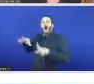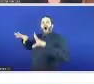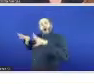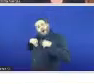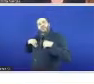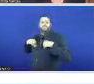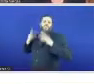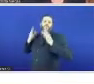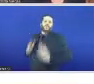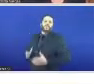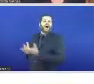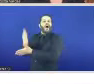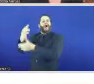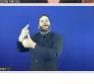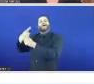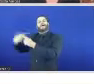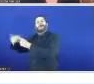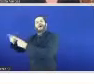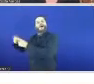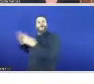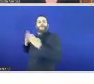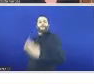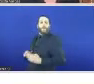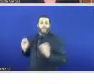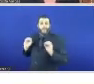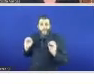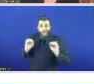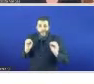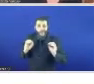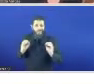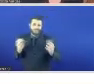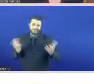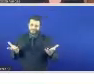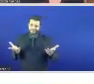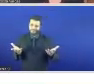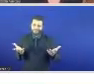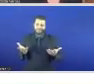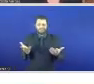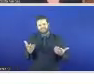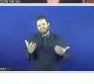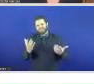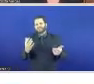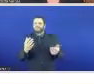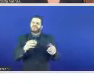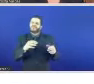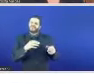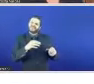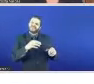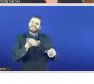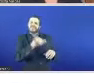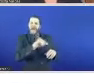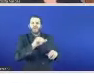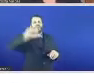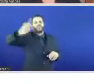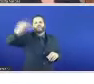And within that, the rise of nationalist intolerance, racism, intolerance of all kinds